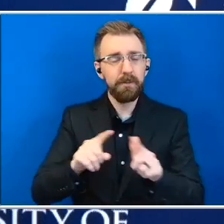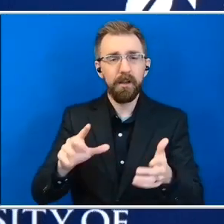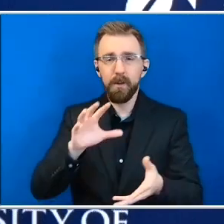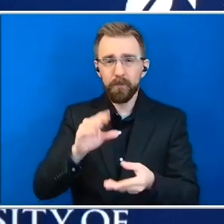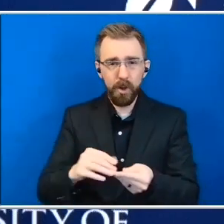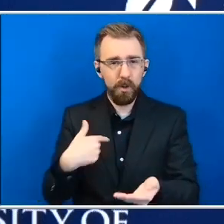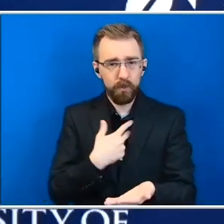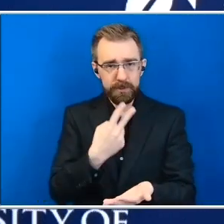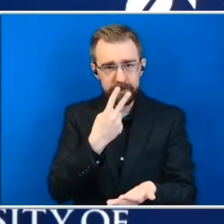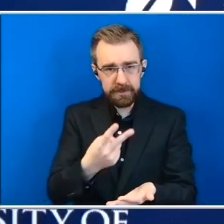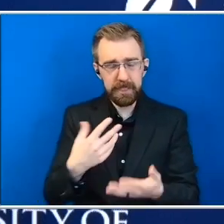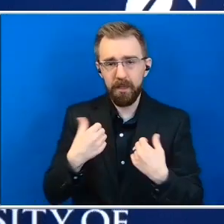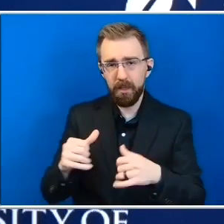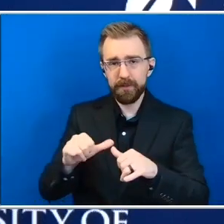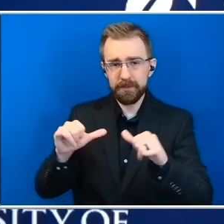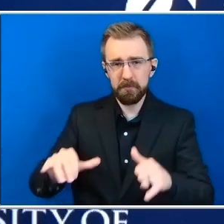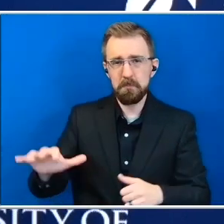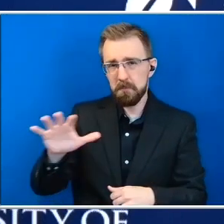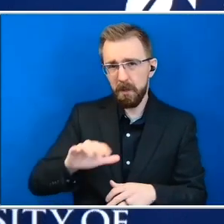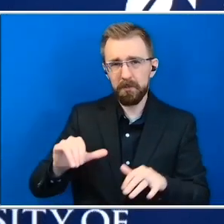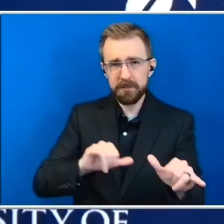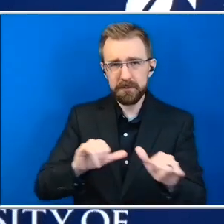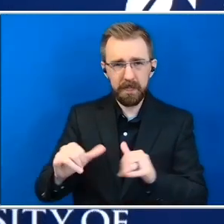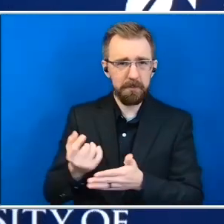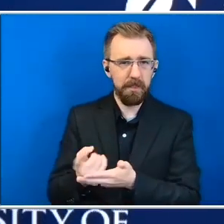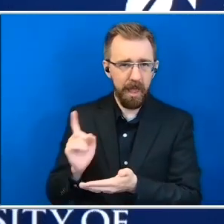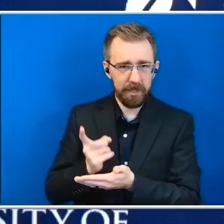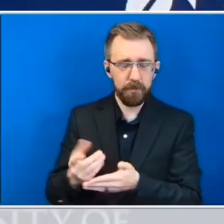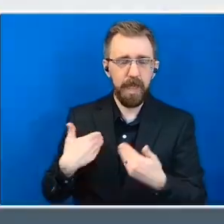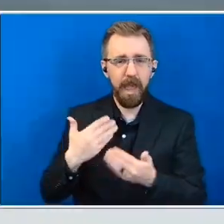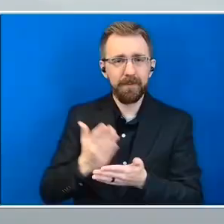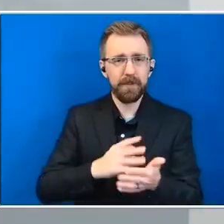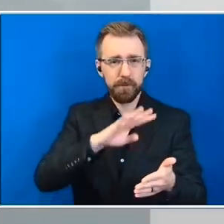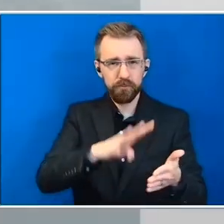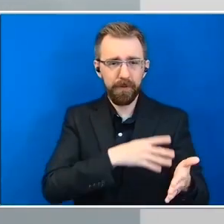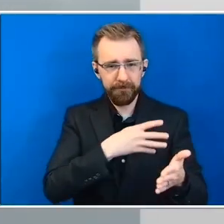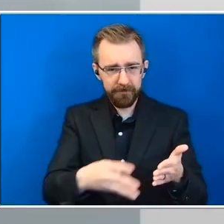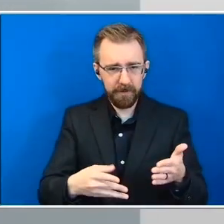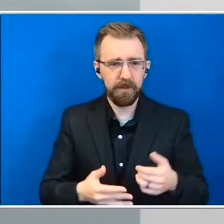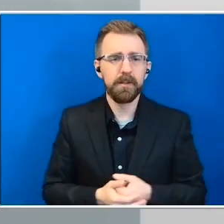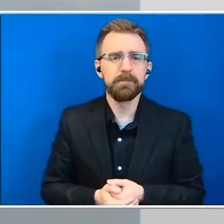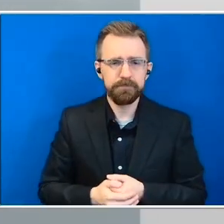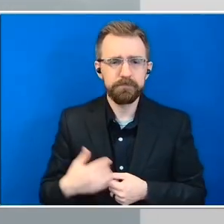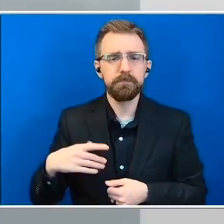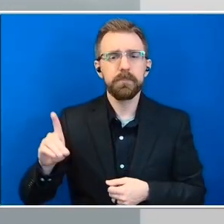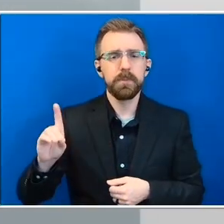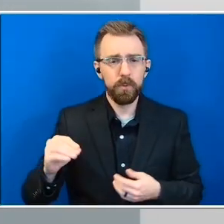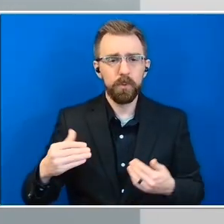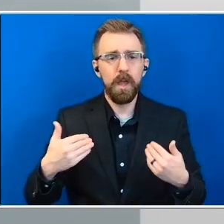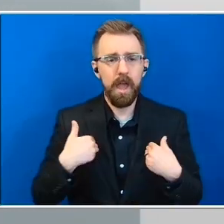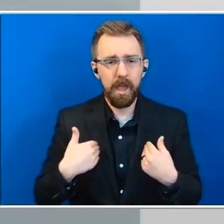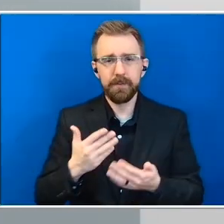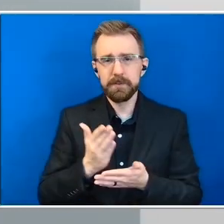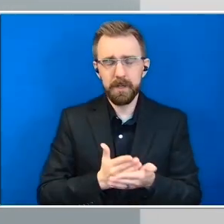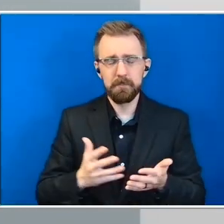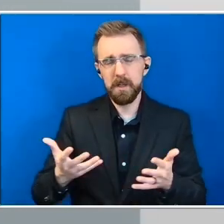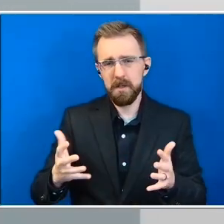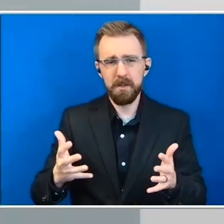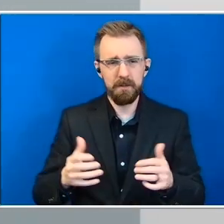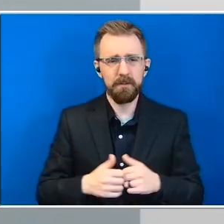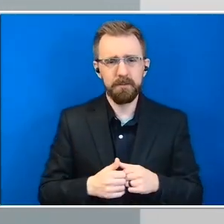system is about the same as last week. We do have some graphs. We do have some, these are